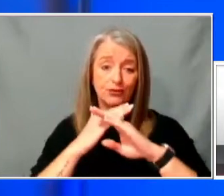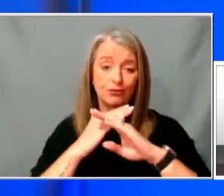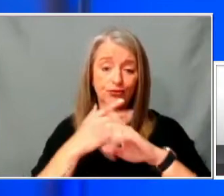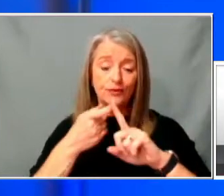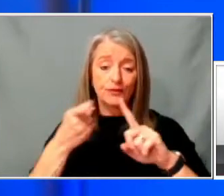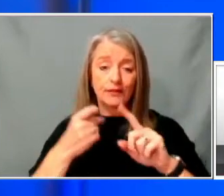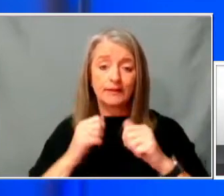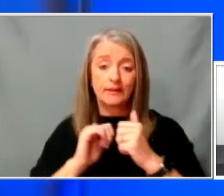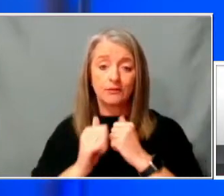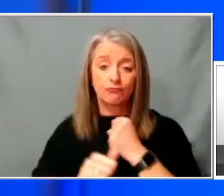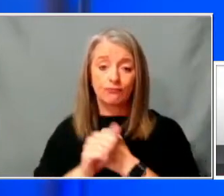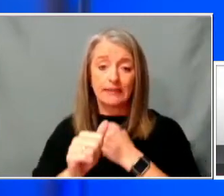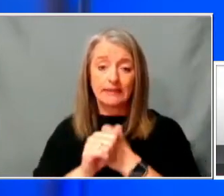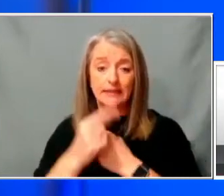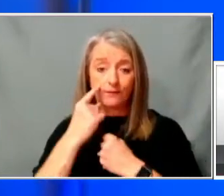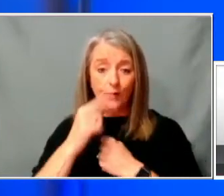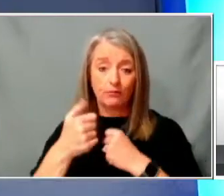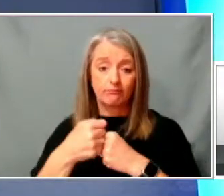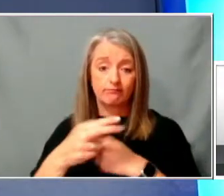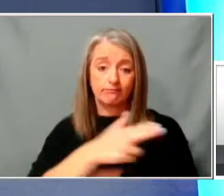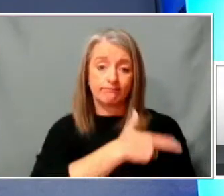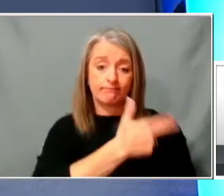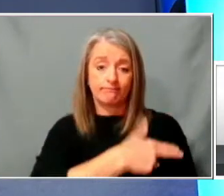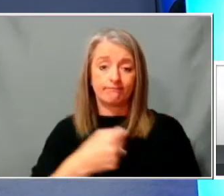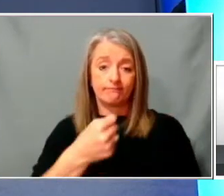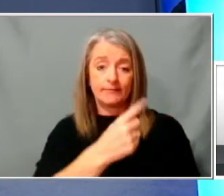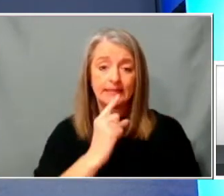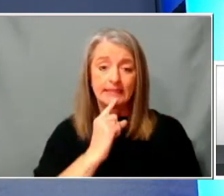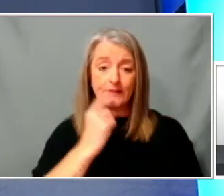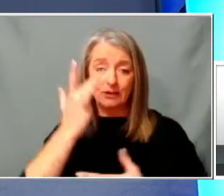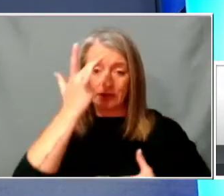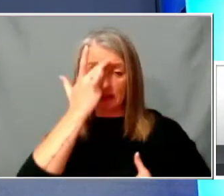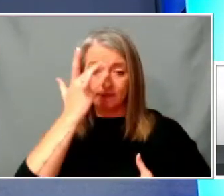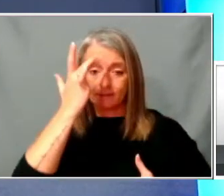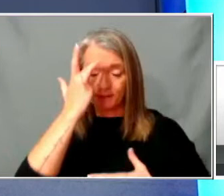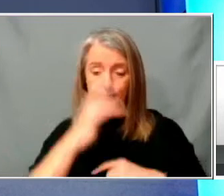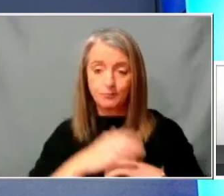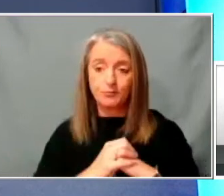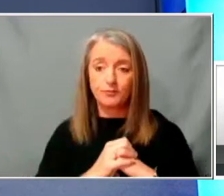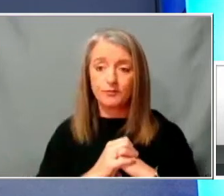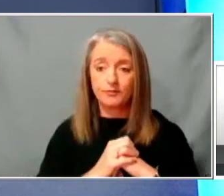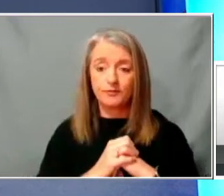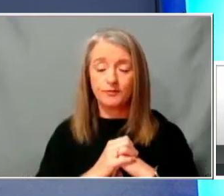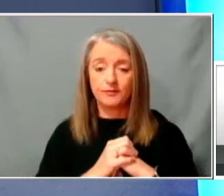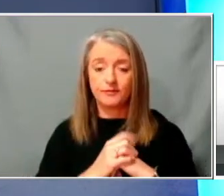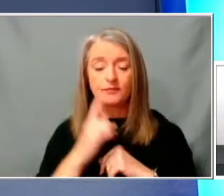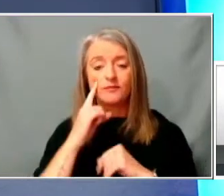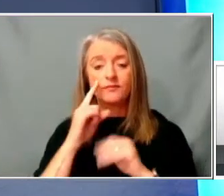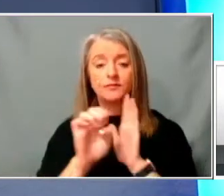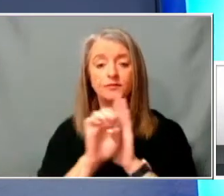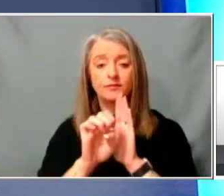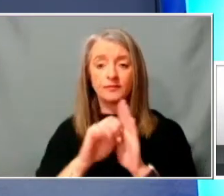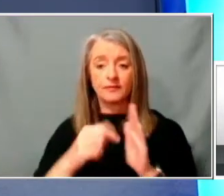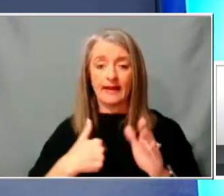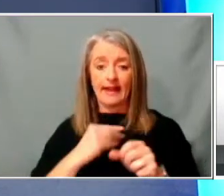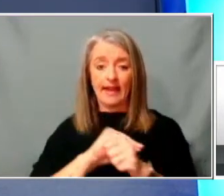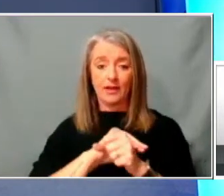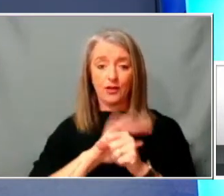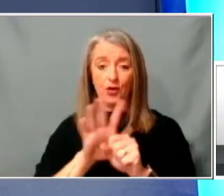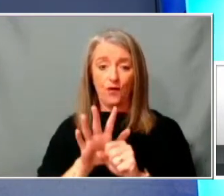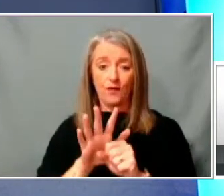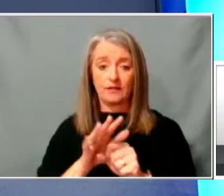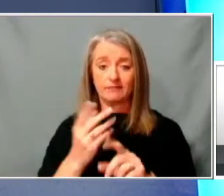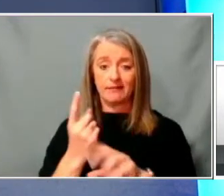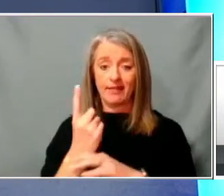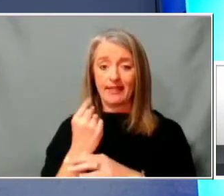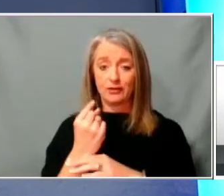against risk of hospitalization and severe disease. This is and to piggyback on that, like for example, I got COVID last March.